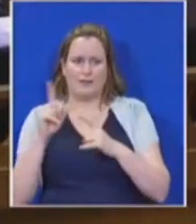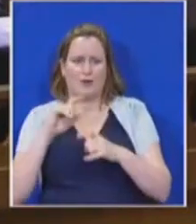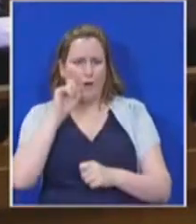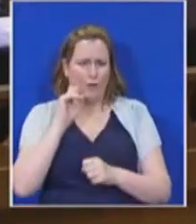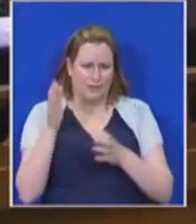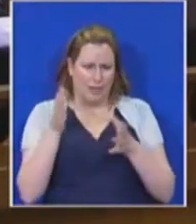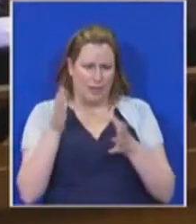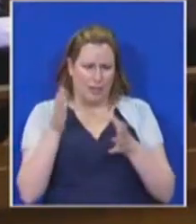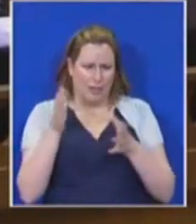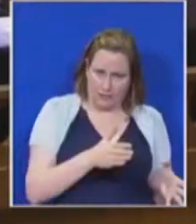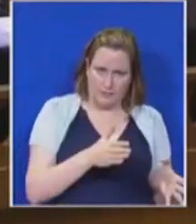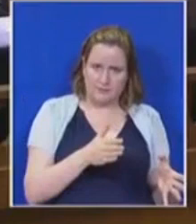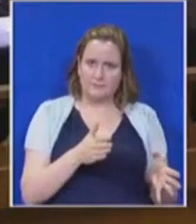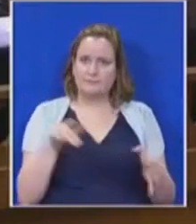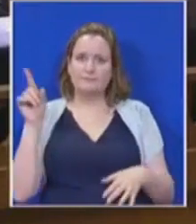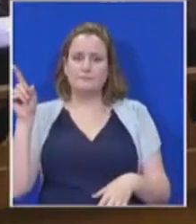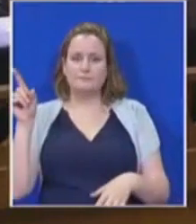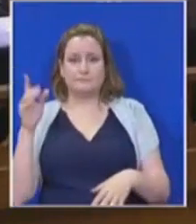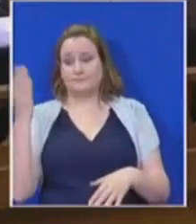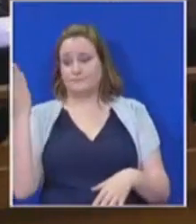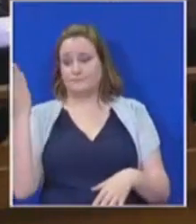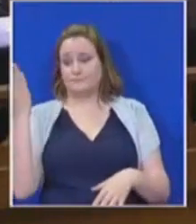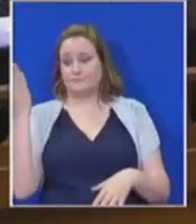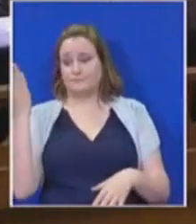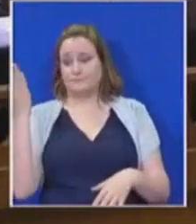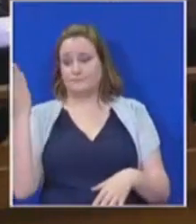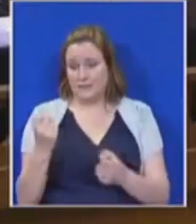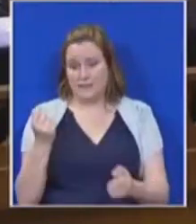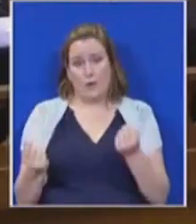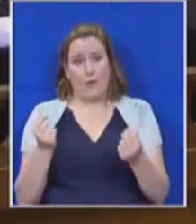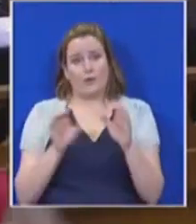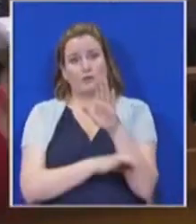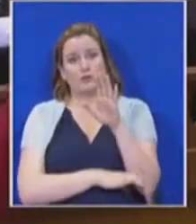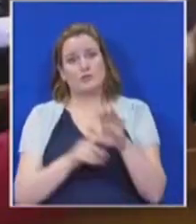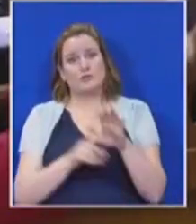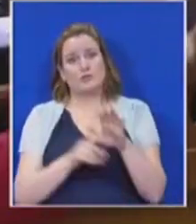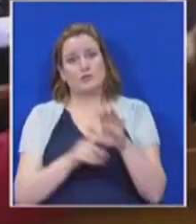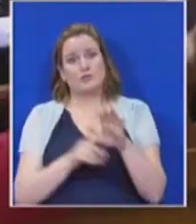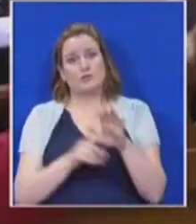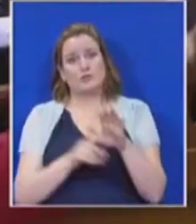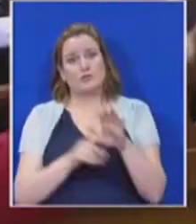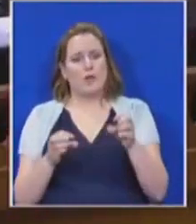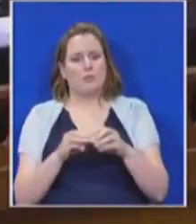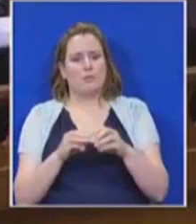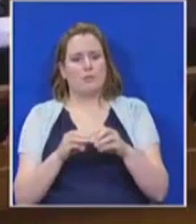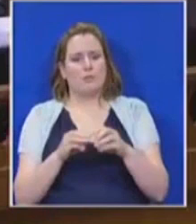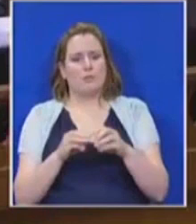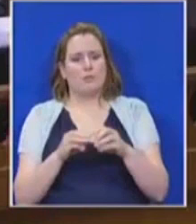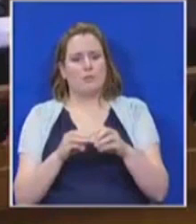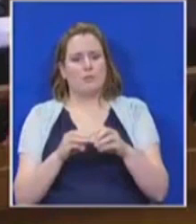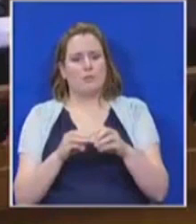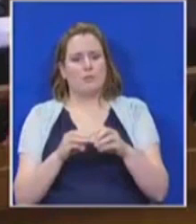one that repeals legislation. Just last week, the constitutional court was repealing some municipal legislations